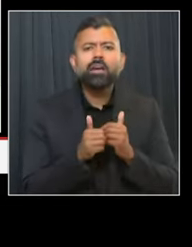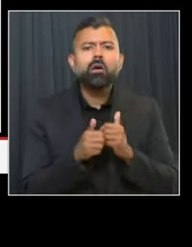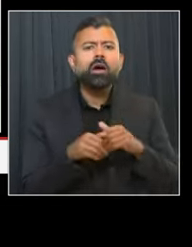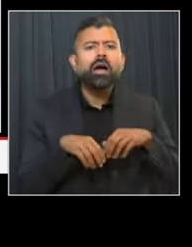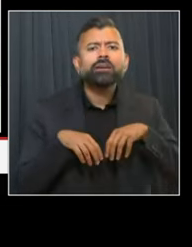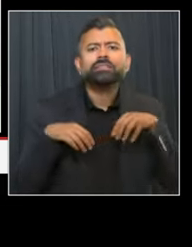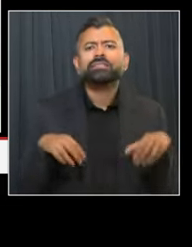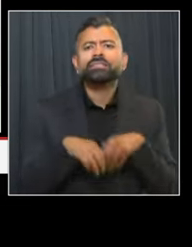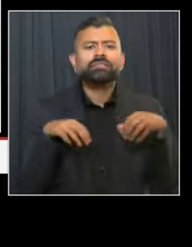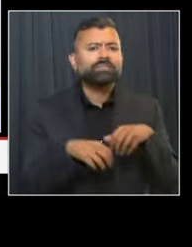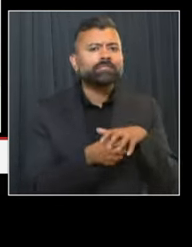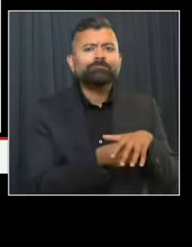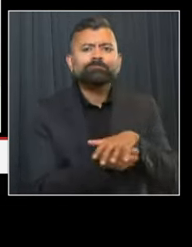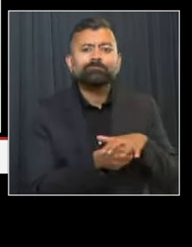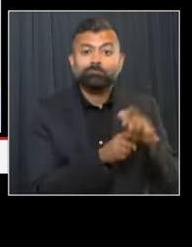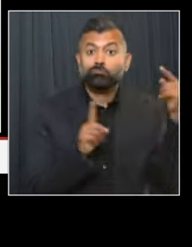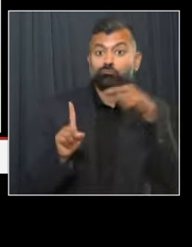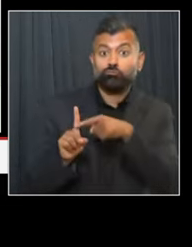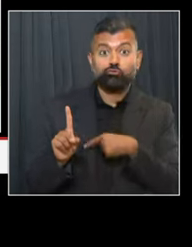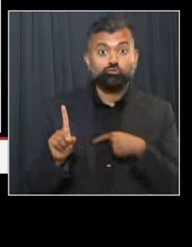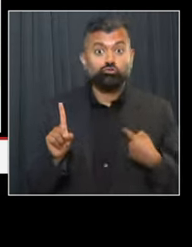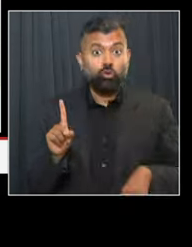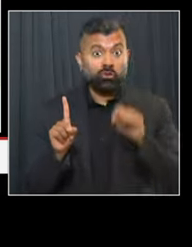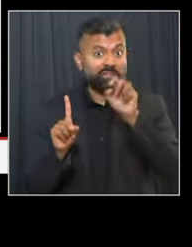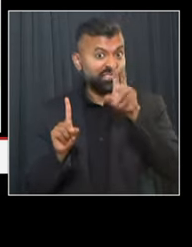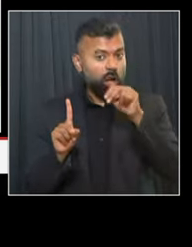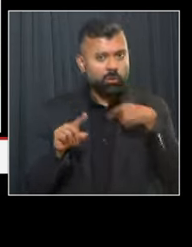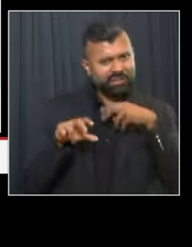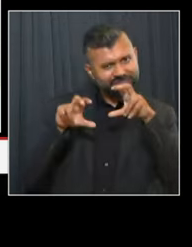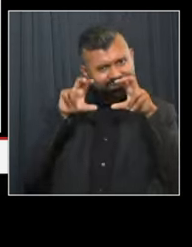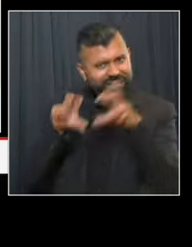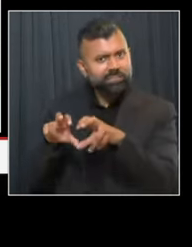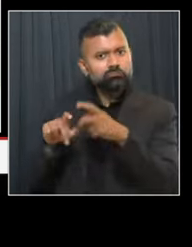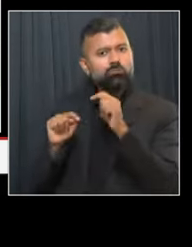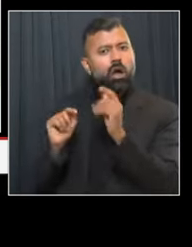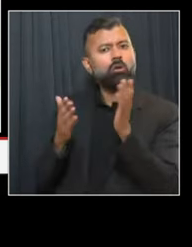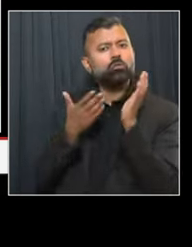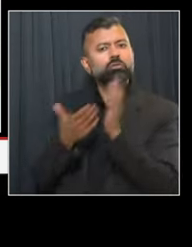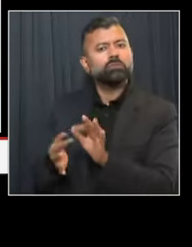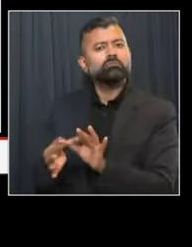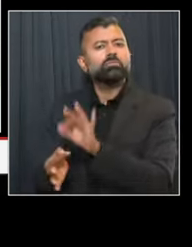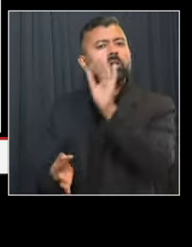We are expanding. We got a lot of feedback about our